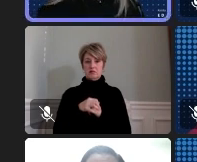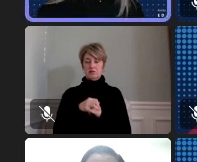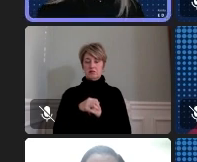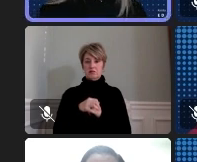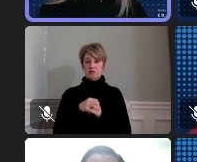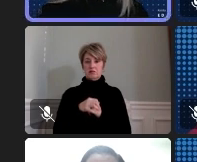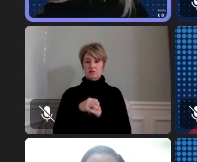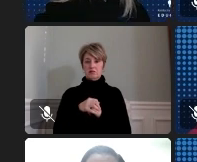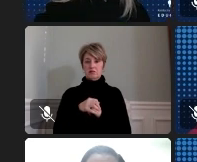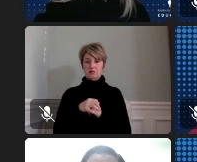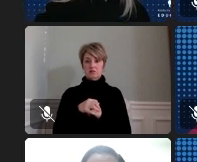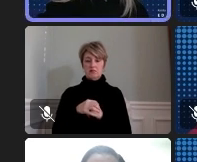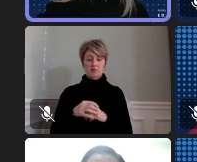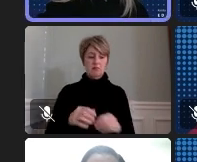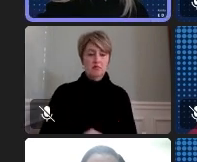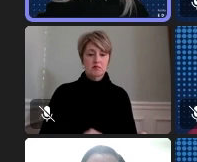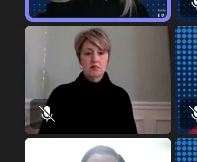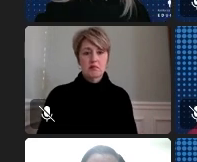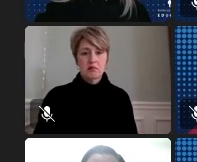Next slide, please.